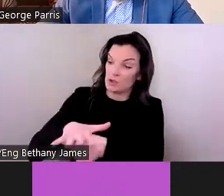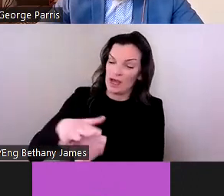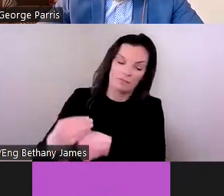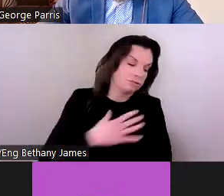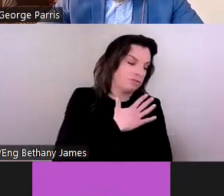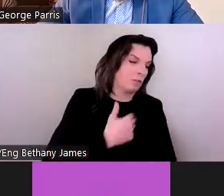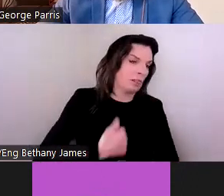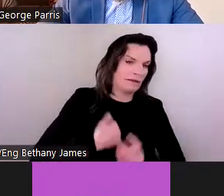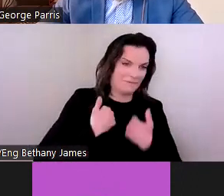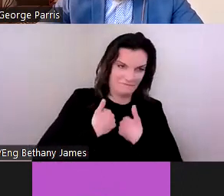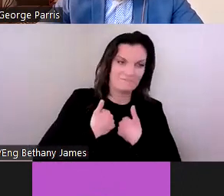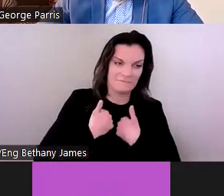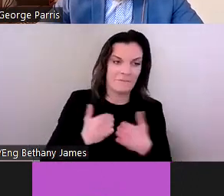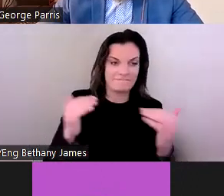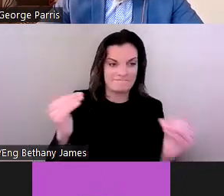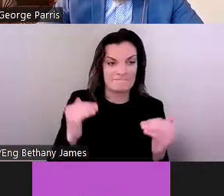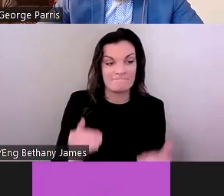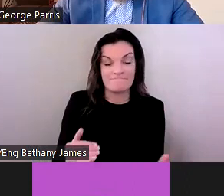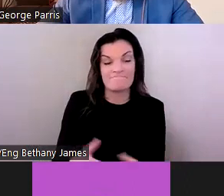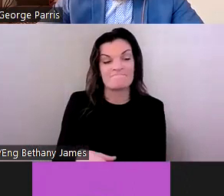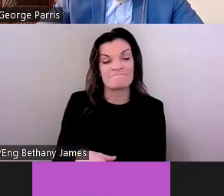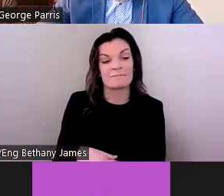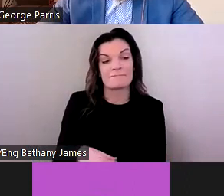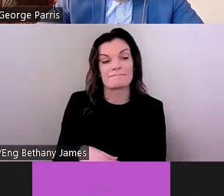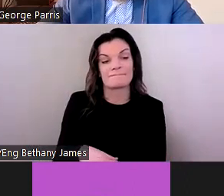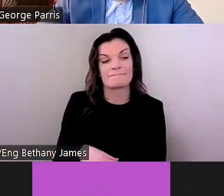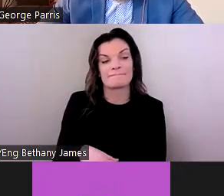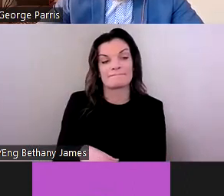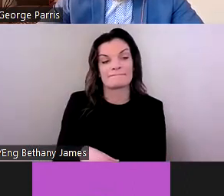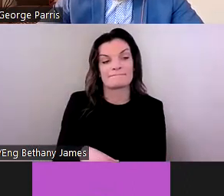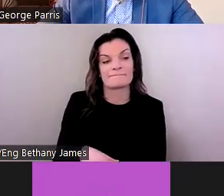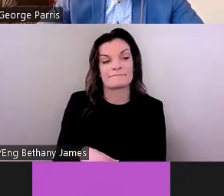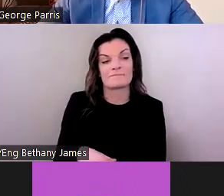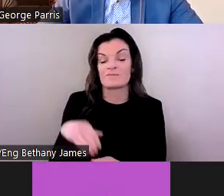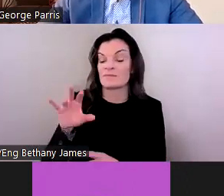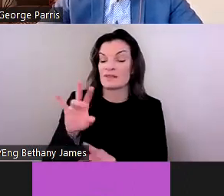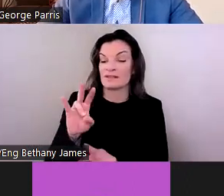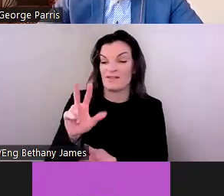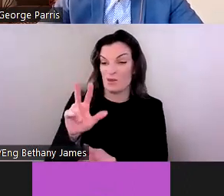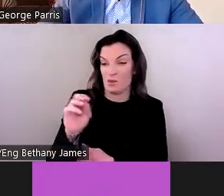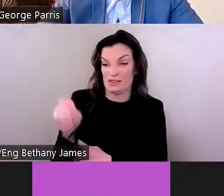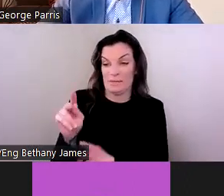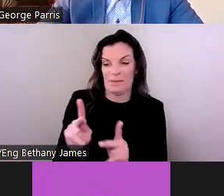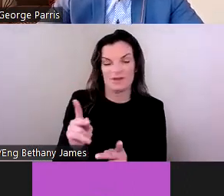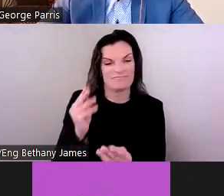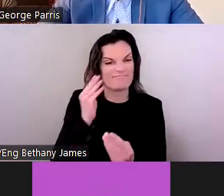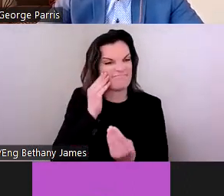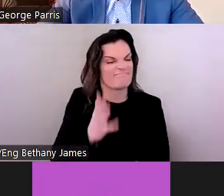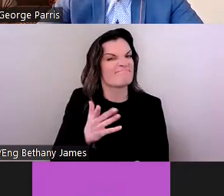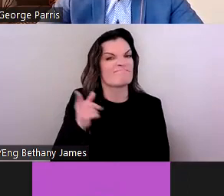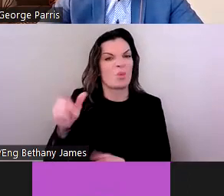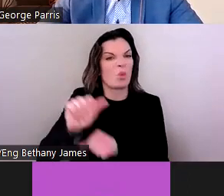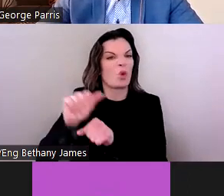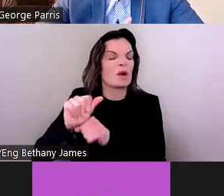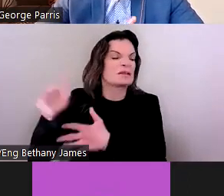73% of workers report that workplace stress affects their relationships, not only at work, but with family,